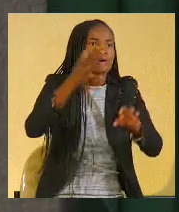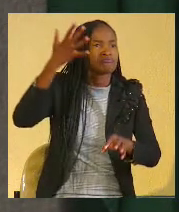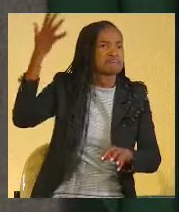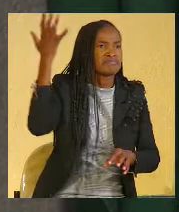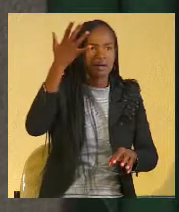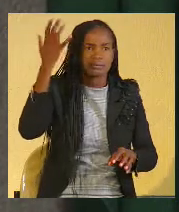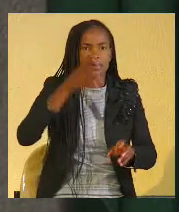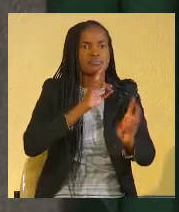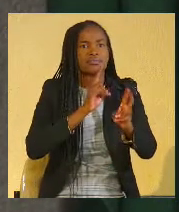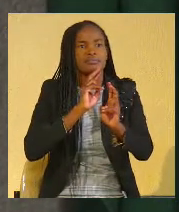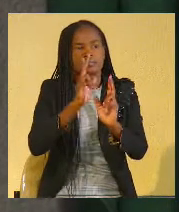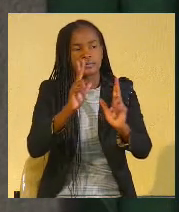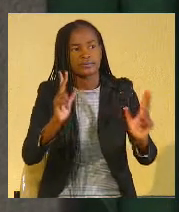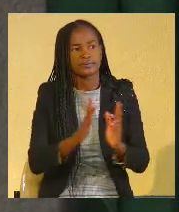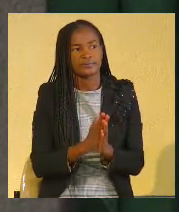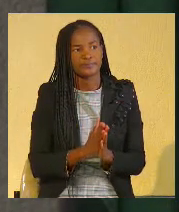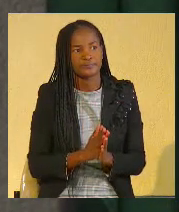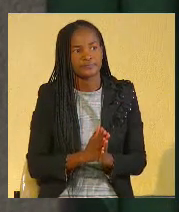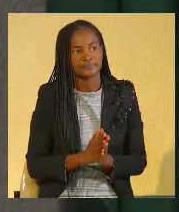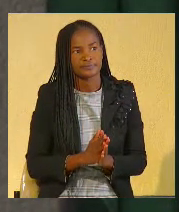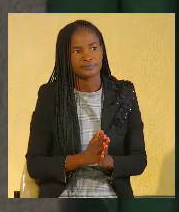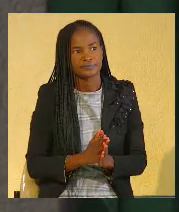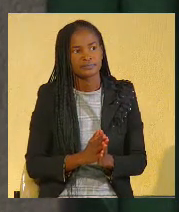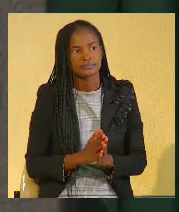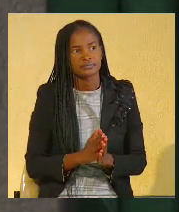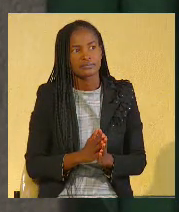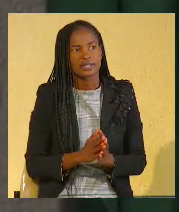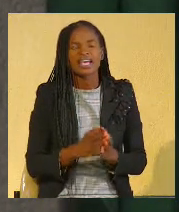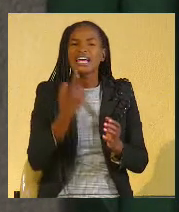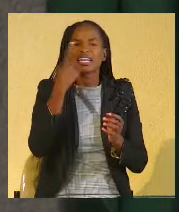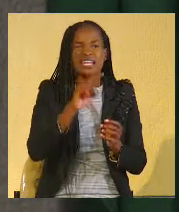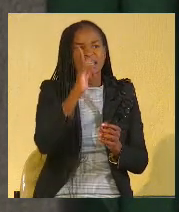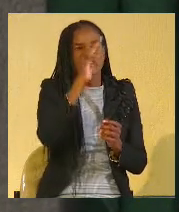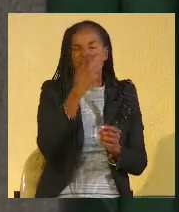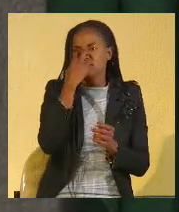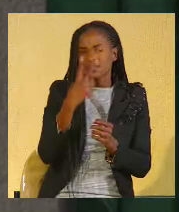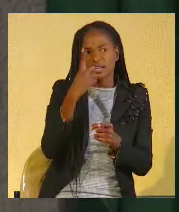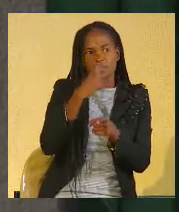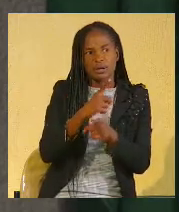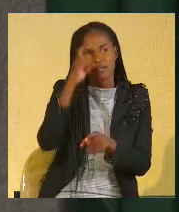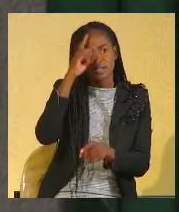as I mentioned, that a lot of activities are taking place behind the scene.